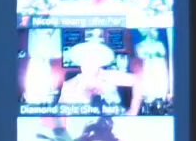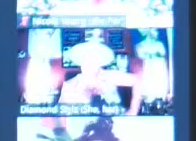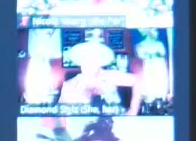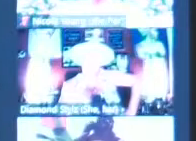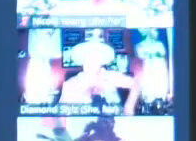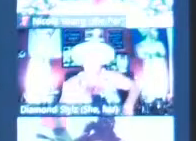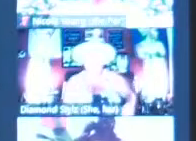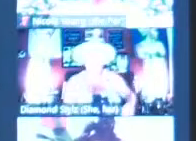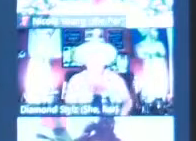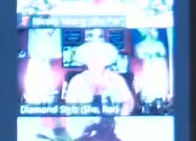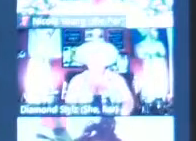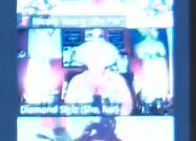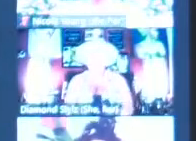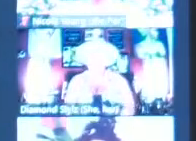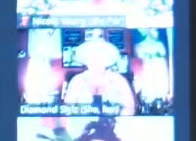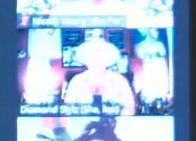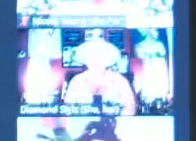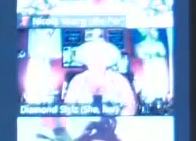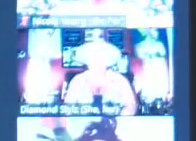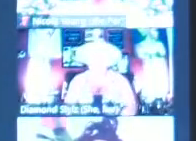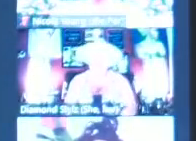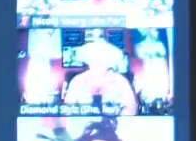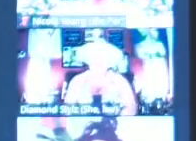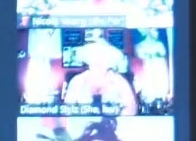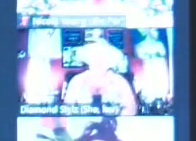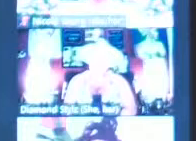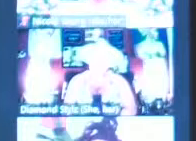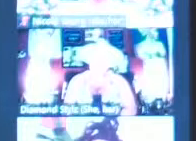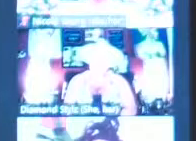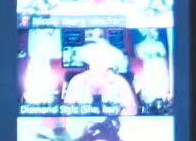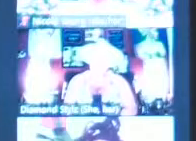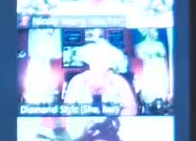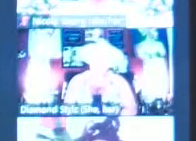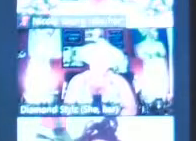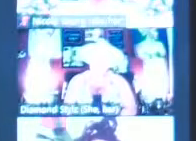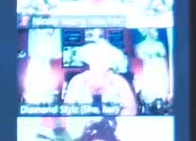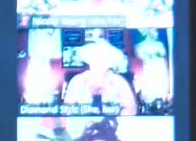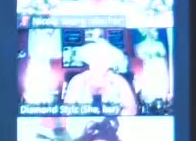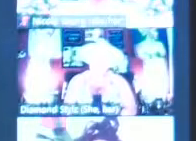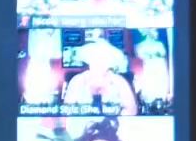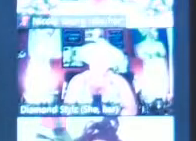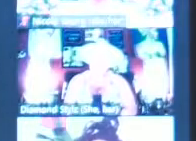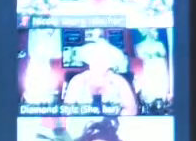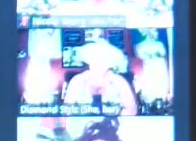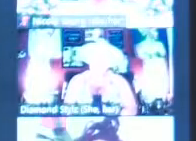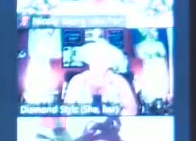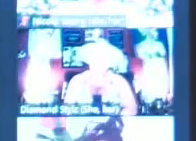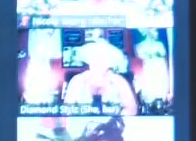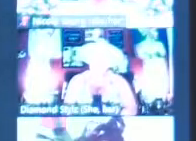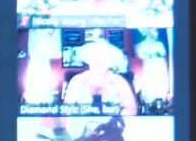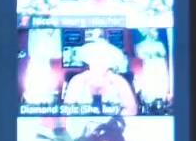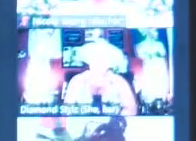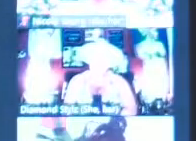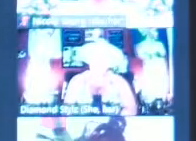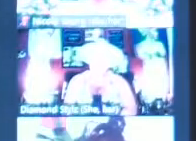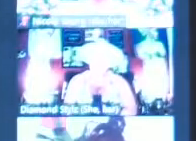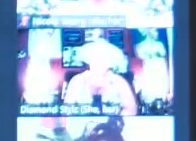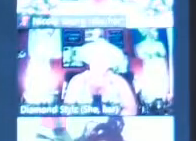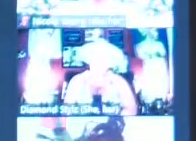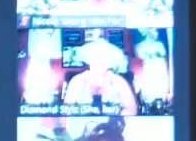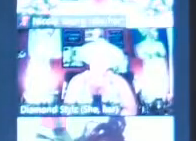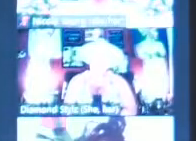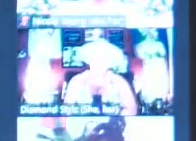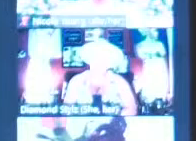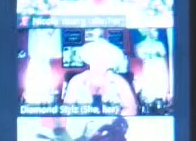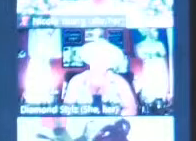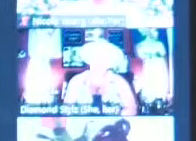can call it out and say what it is, because it's so embedded into the culture. It's just kind of another thing. So